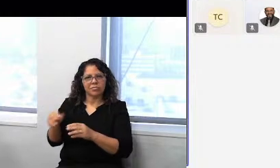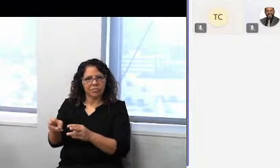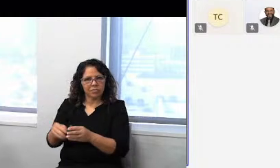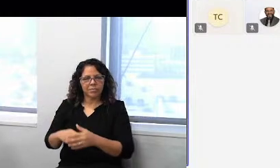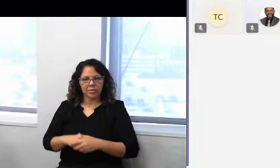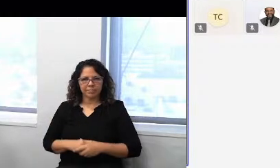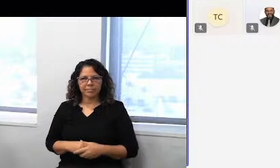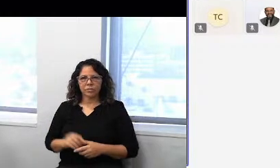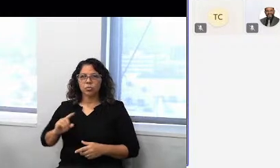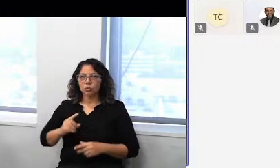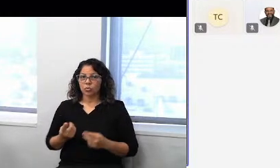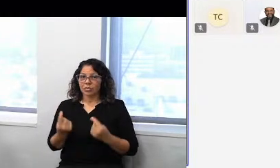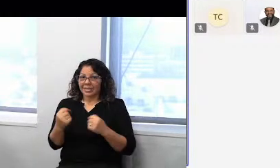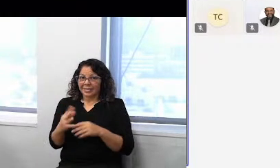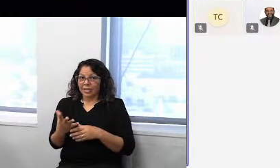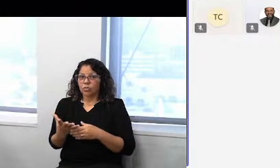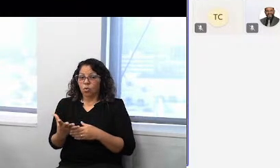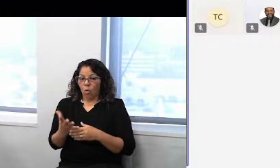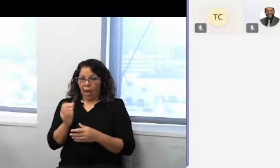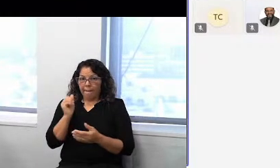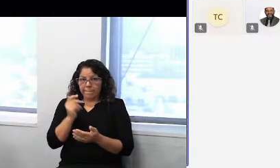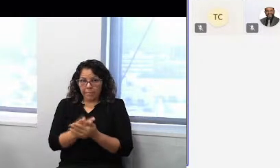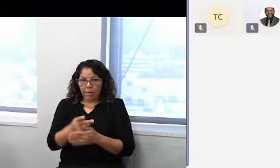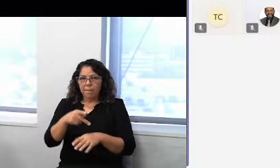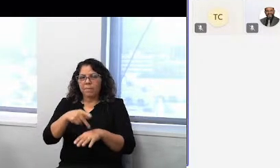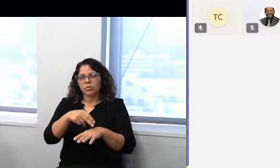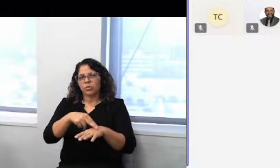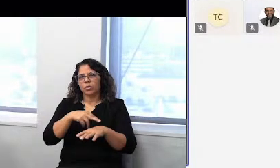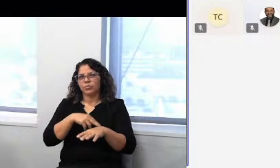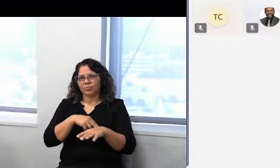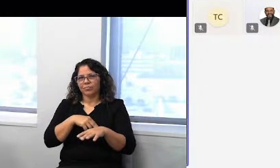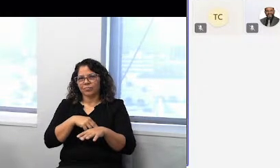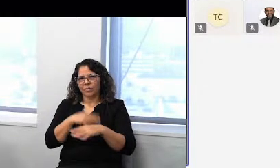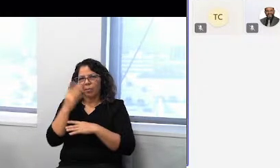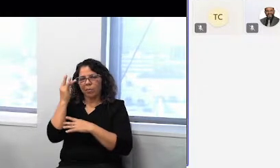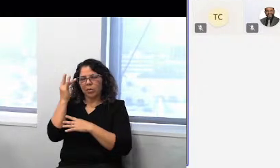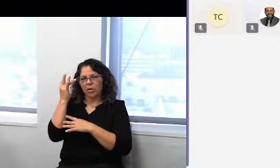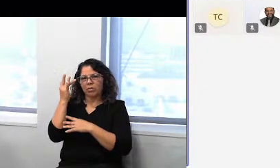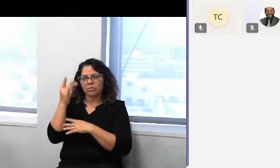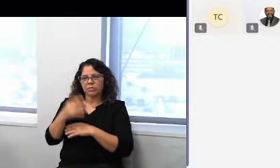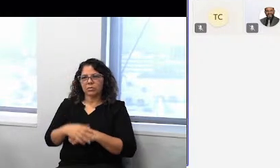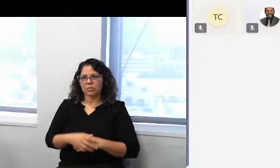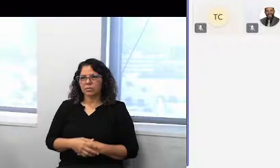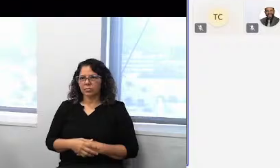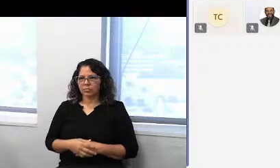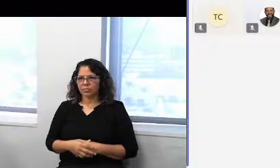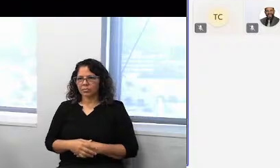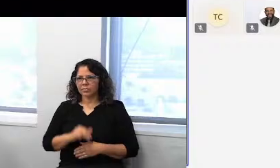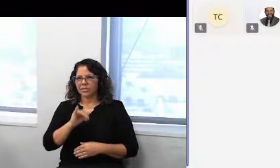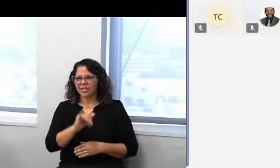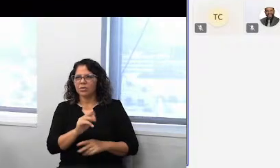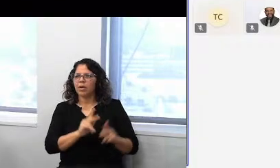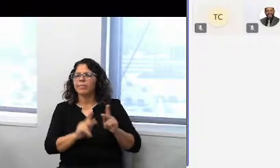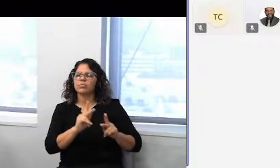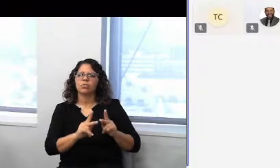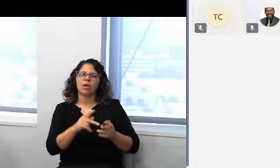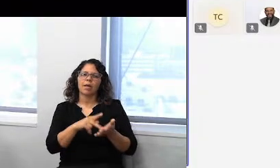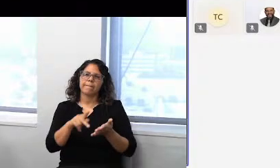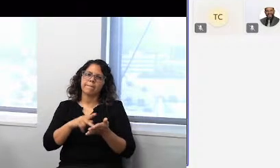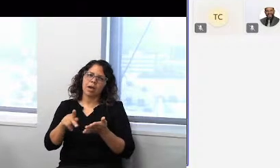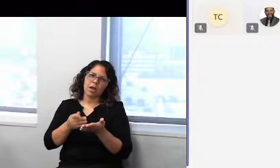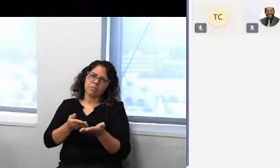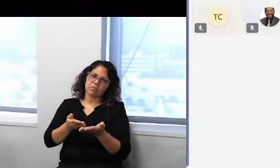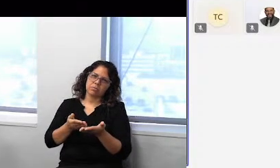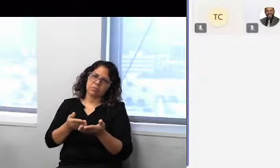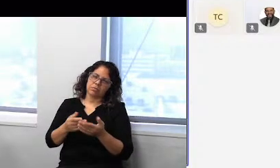Rico, because at the end of the day, it's going to be operated and paid by ratepayers. I think basically you're saying back to me what I said back to you, is that there's a